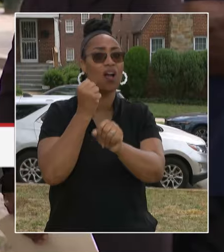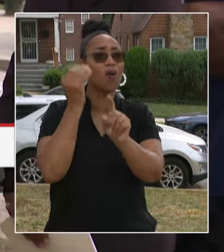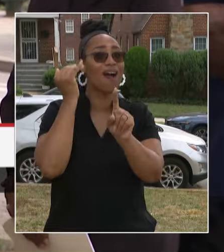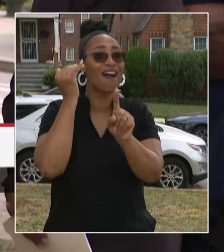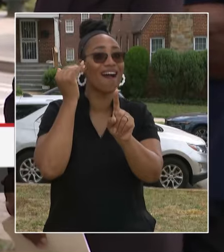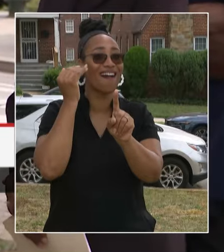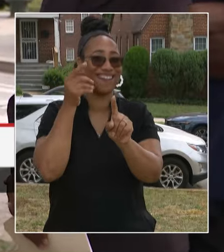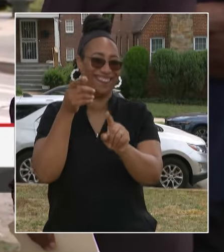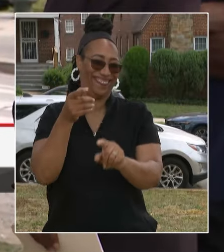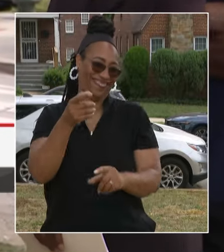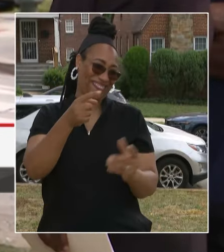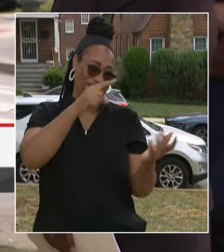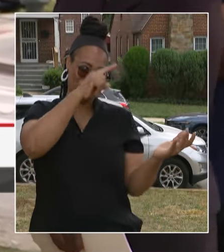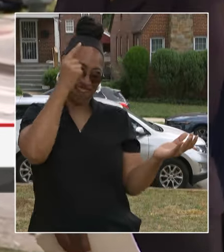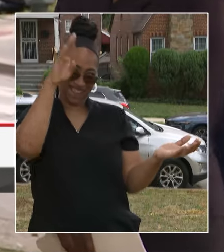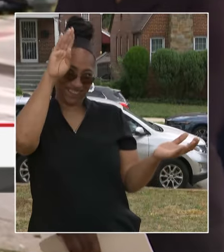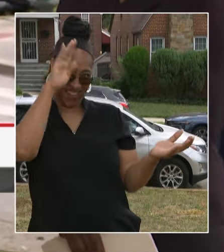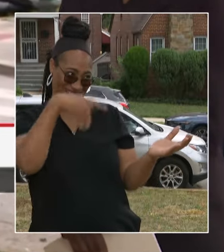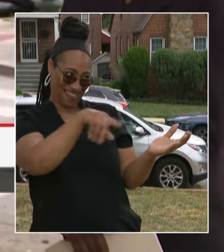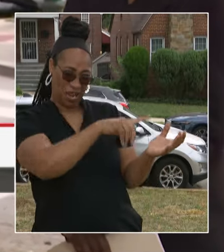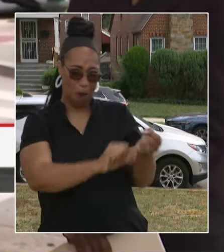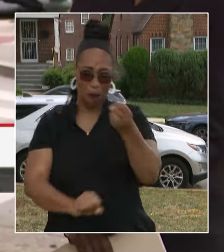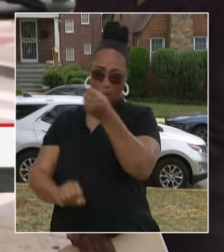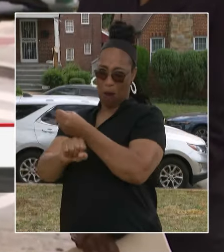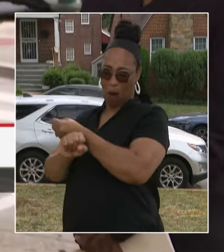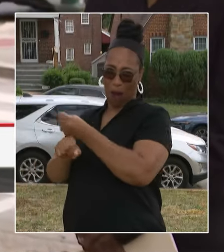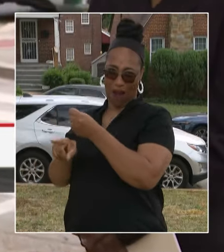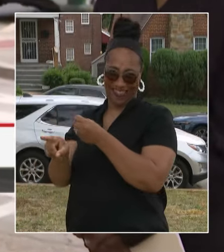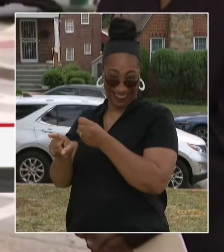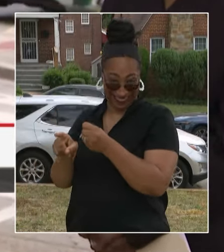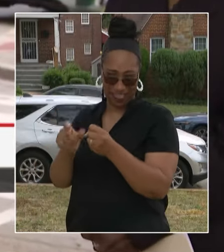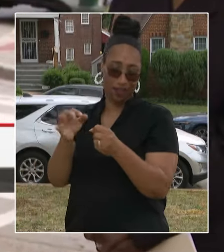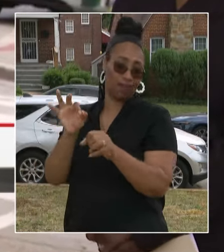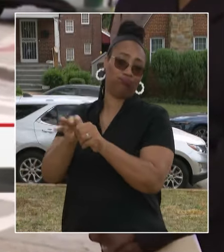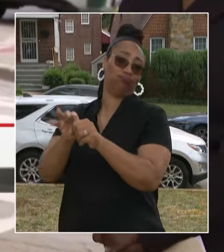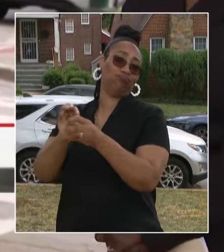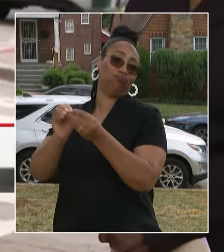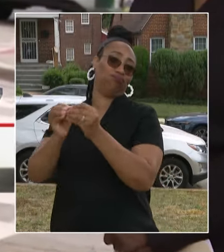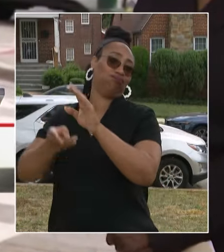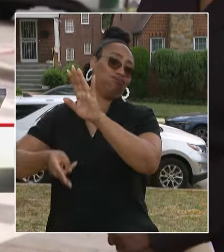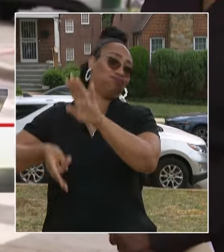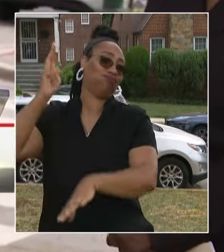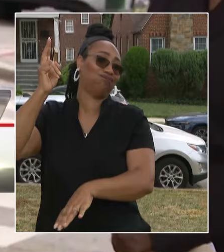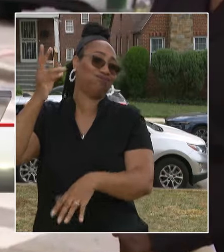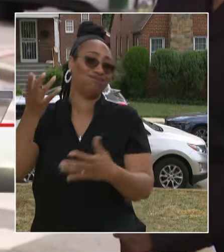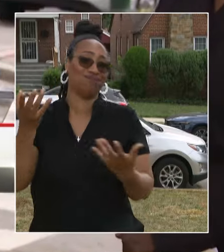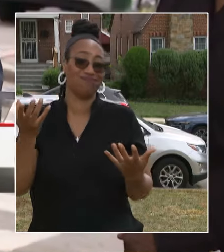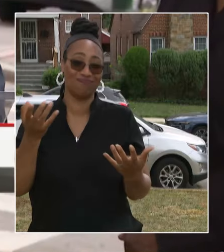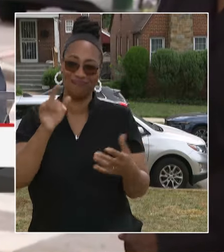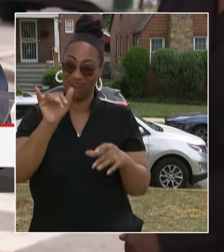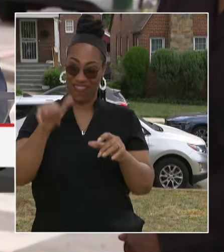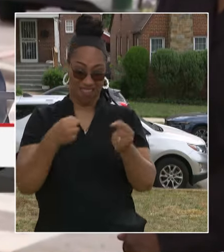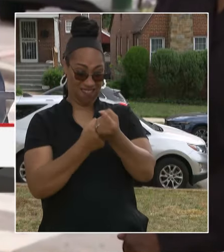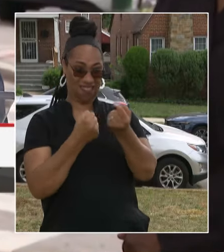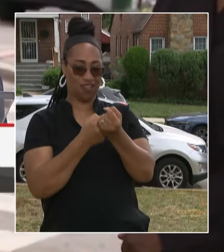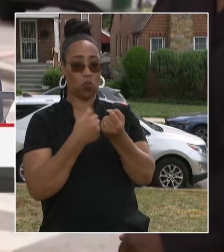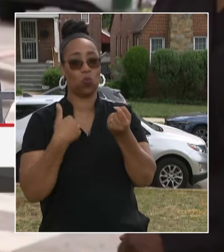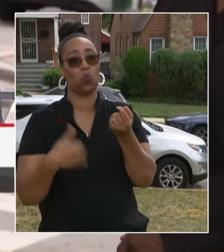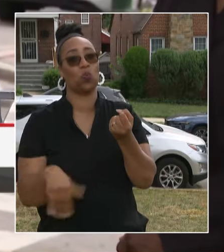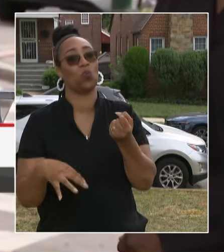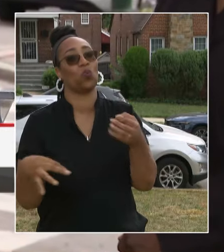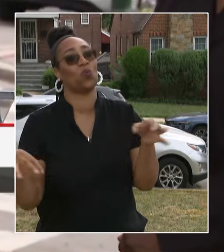impacted political processes across this country. Remember going on Capitol Hill, just like James Clyburn, who was up there now, we were down in